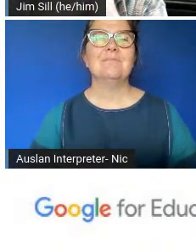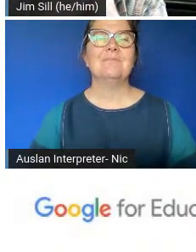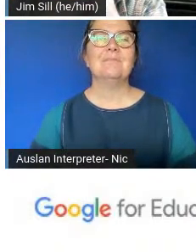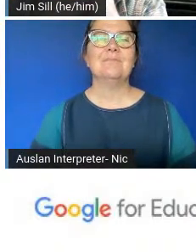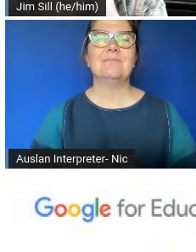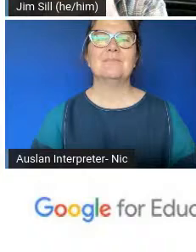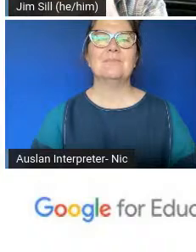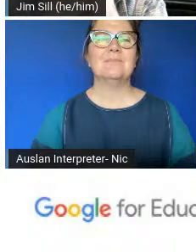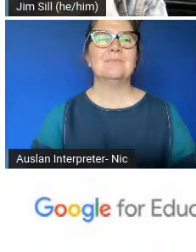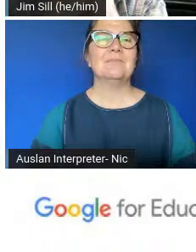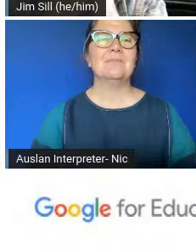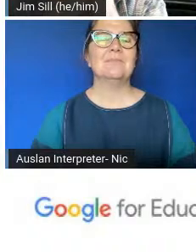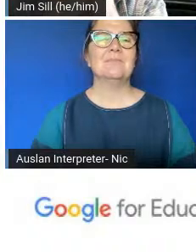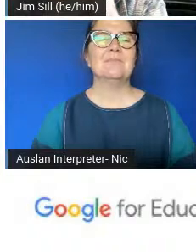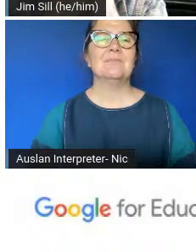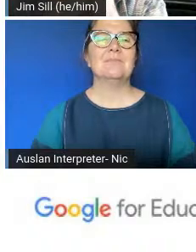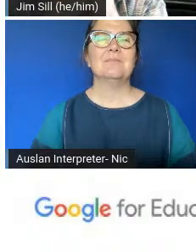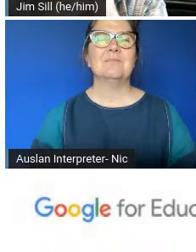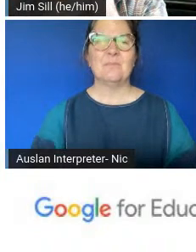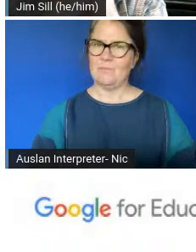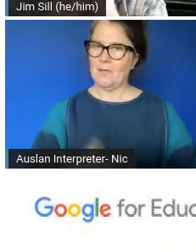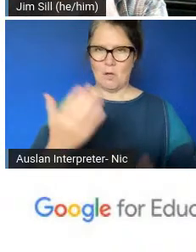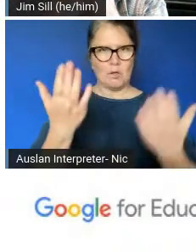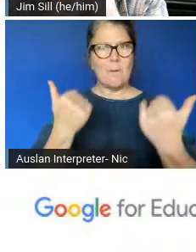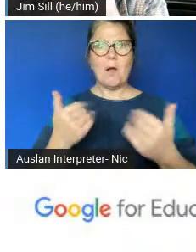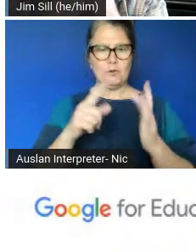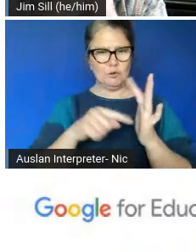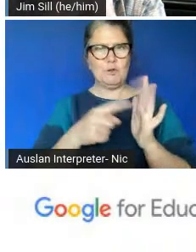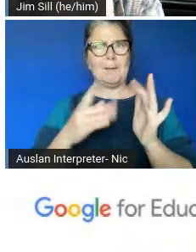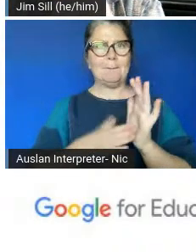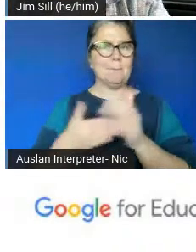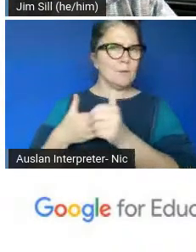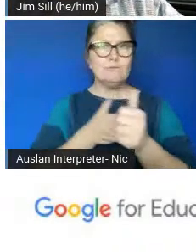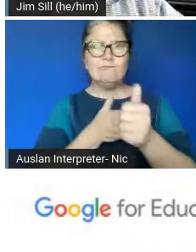So take me there. Take me on a journey, Jim. Yeah.